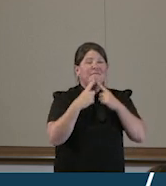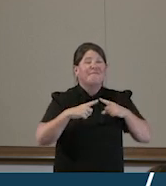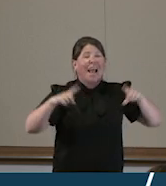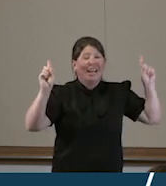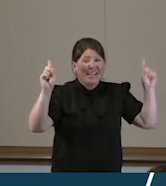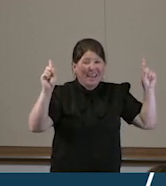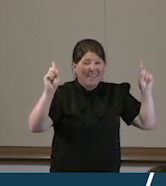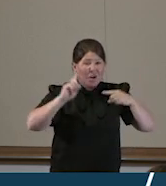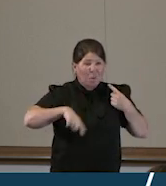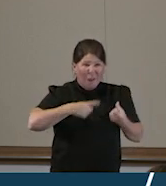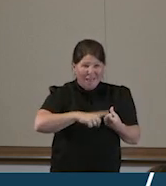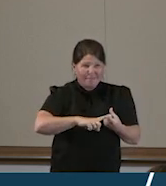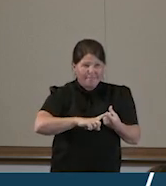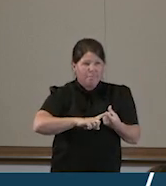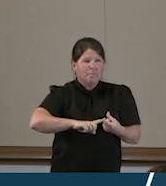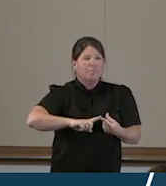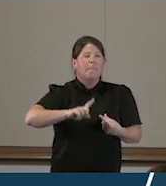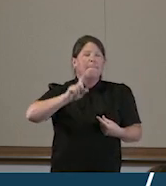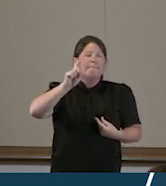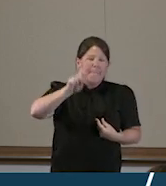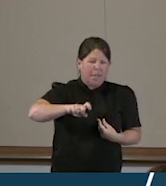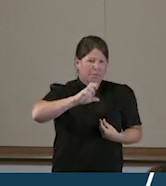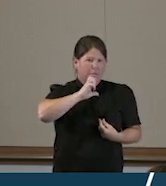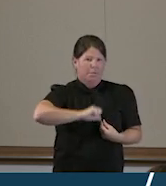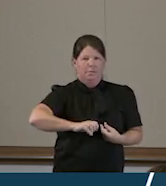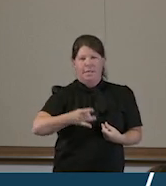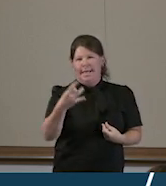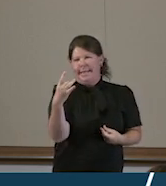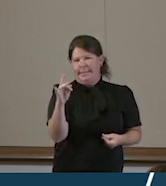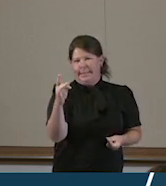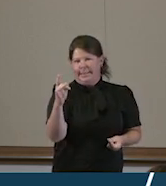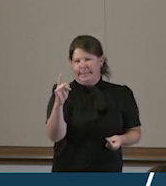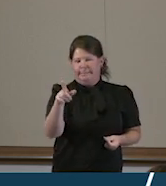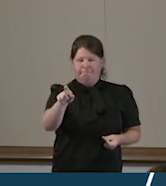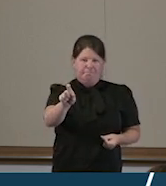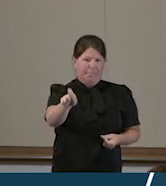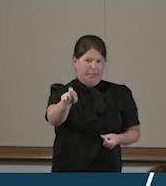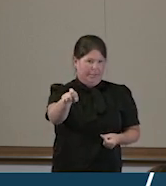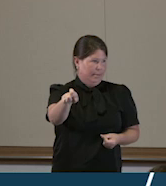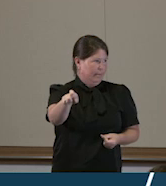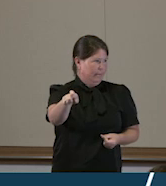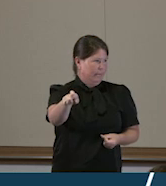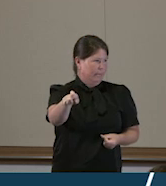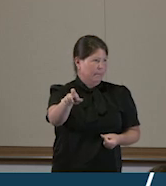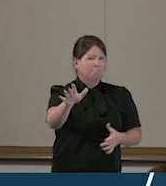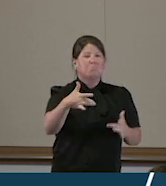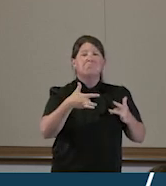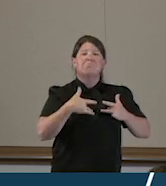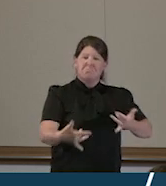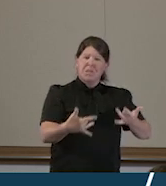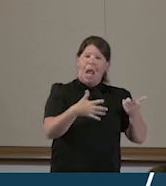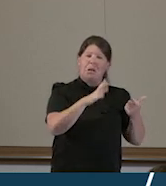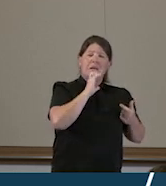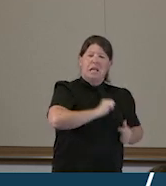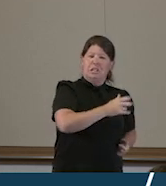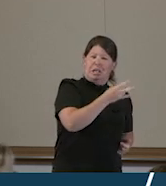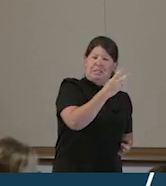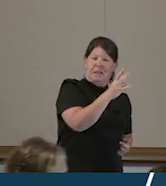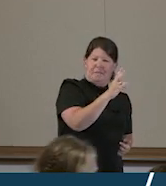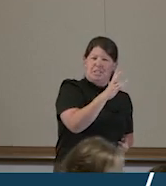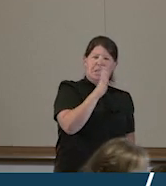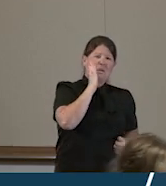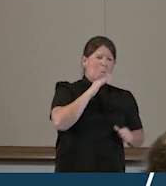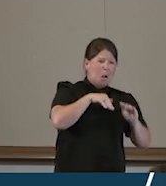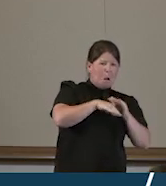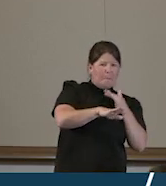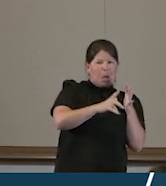18. Okay? So often, I'll have transition age youth that come to me and they will,